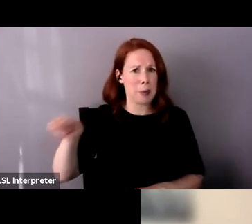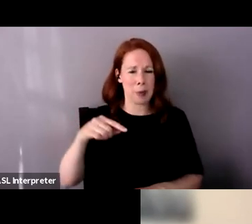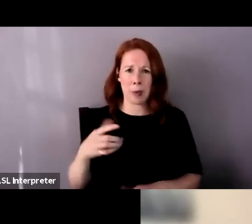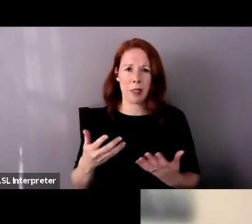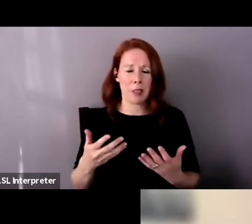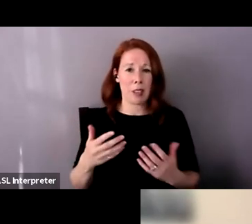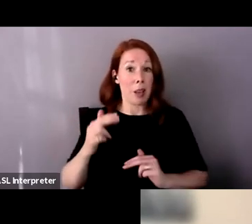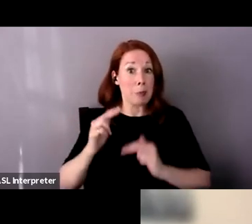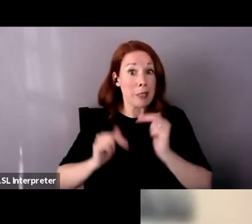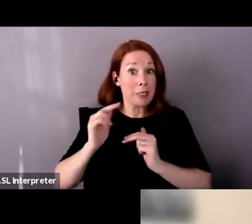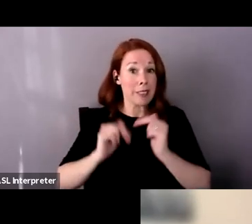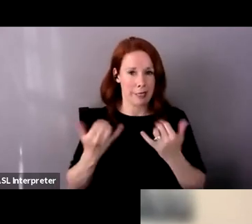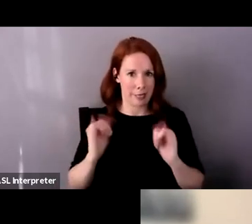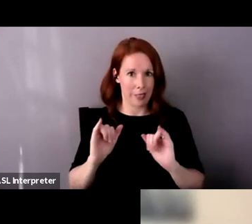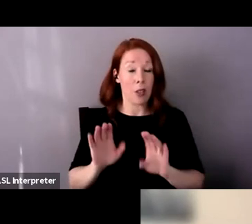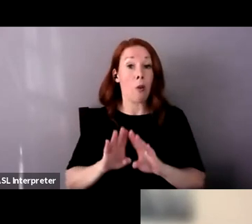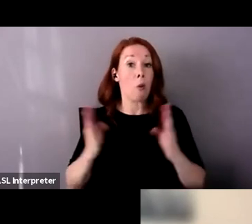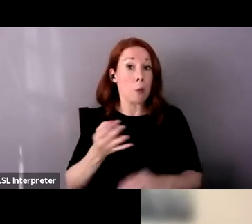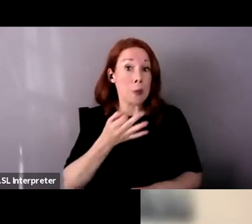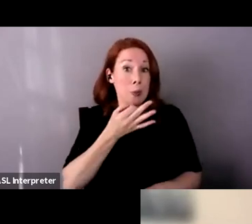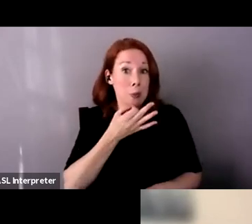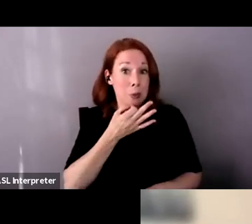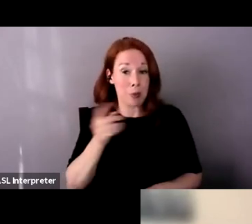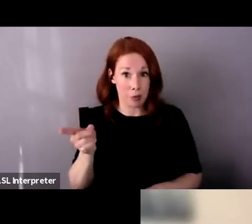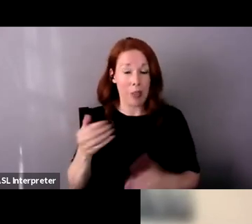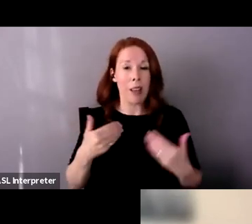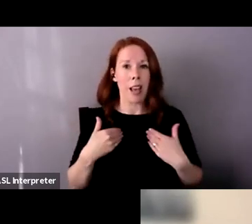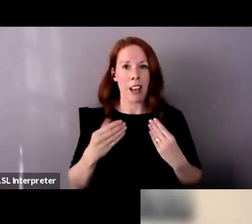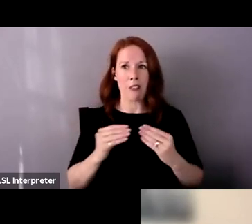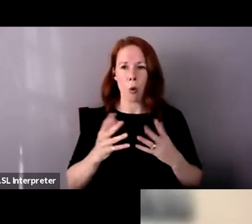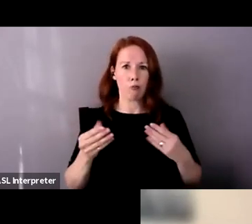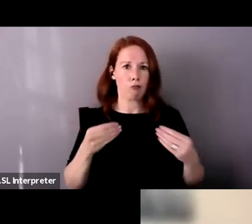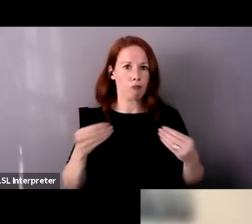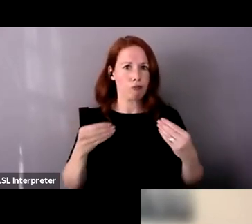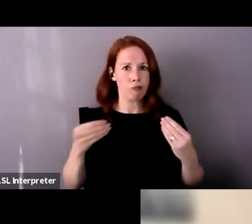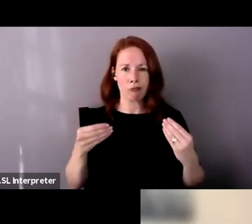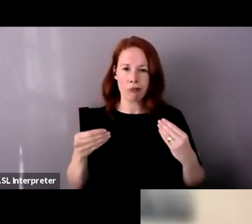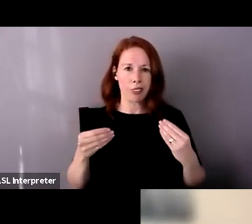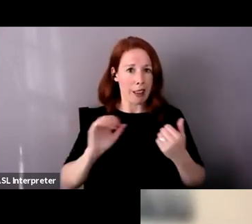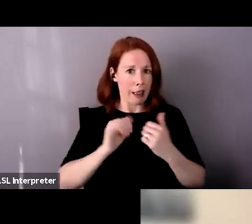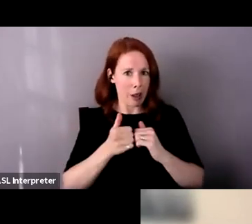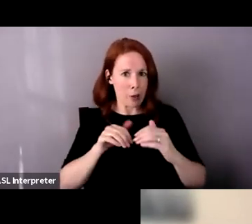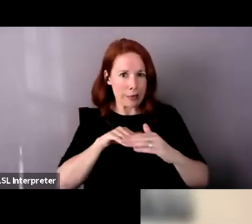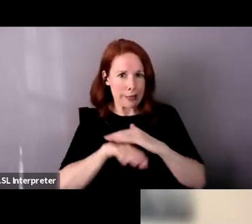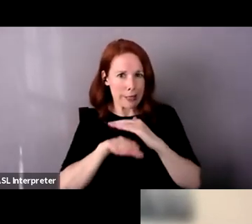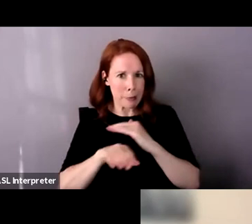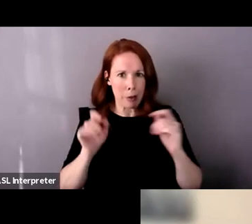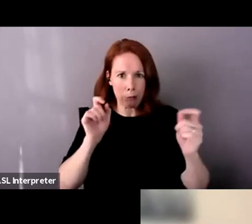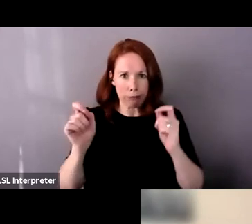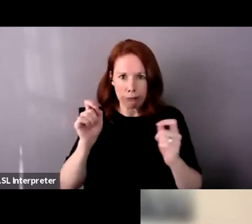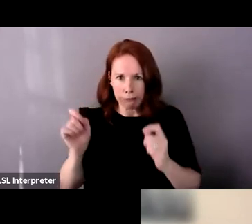in the kind of construction phase. They are opening soon, but they have a little bit of more flexibility with how they can kind of change their